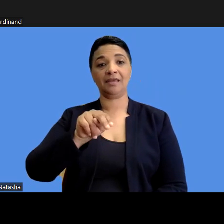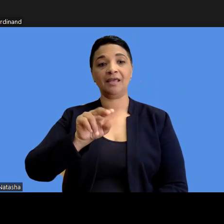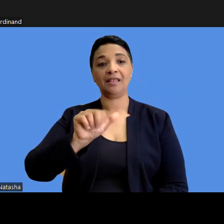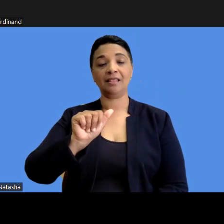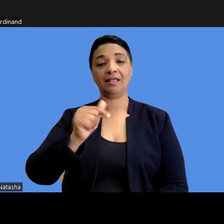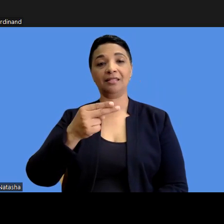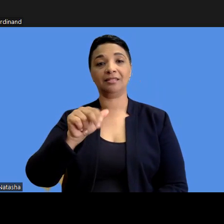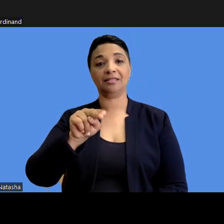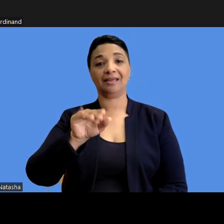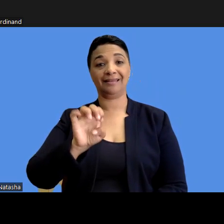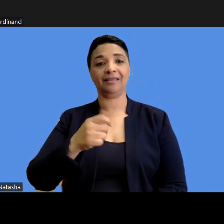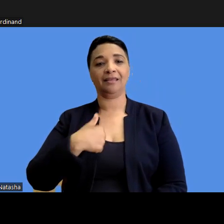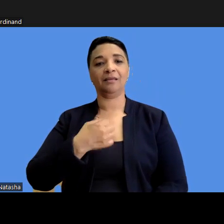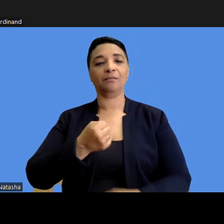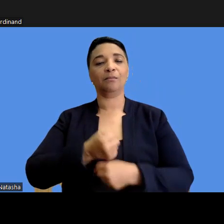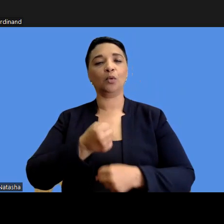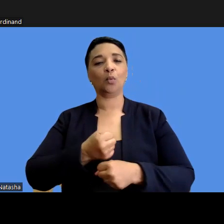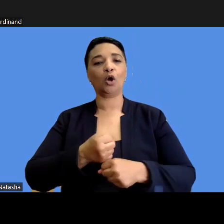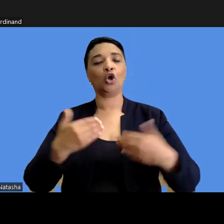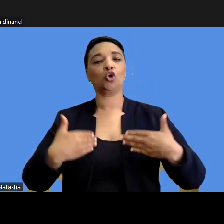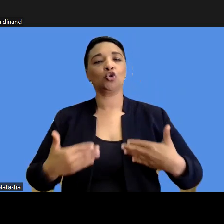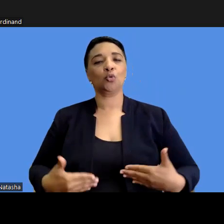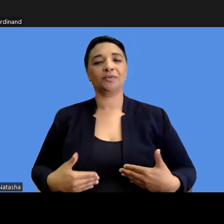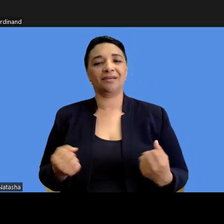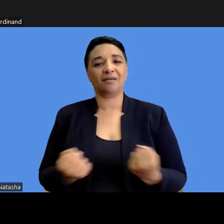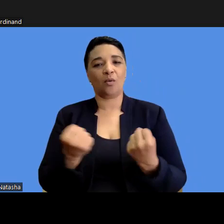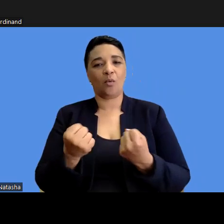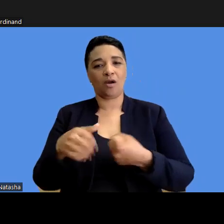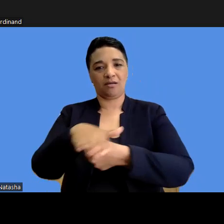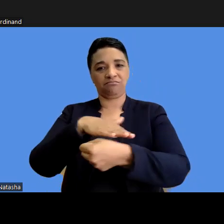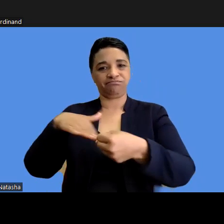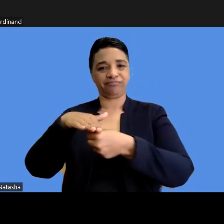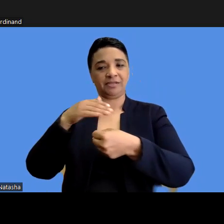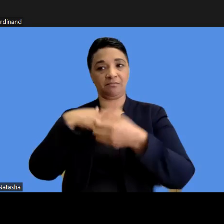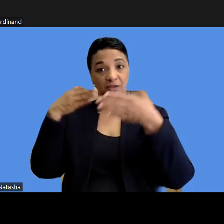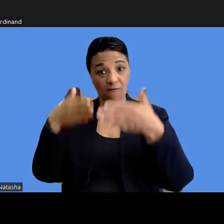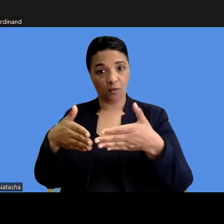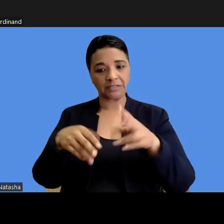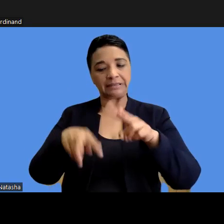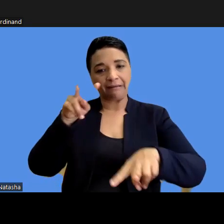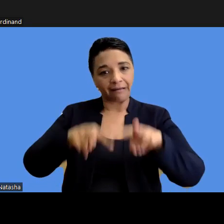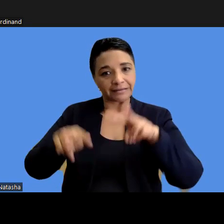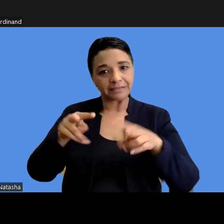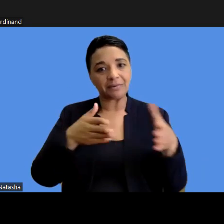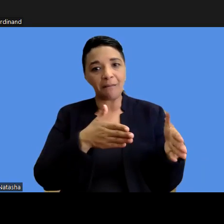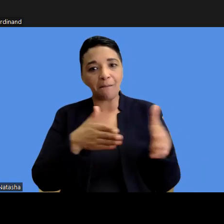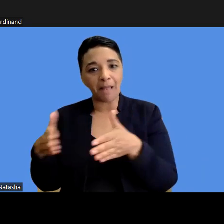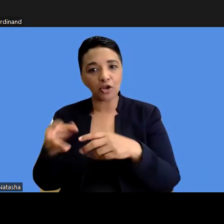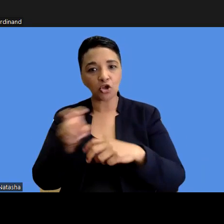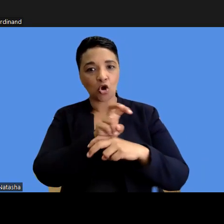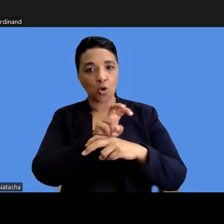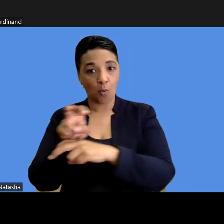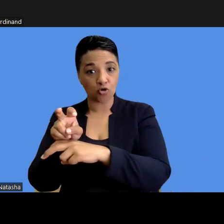Affairs Officer from OSHA, and I work in the branch, which is called Assessment, Planning and Monitoring Branch. I know it's quite